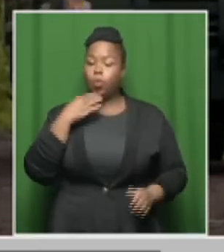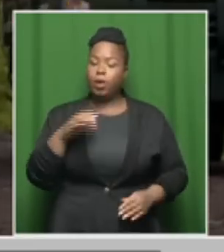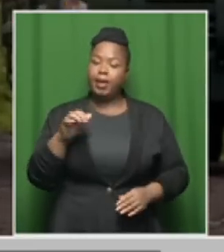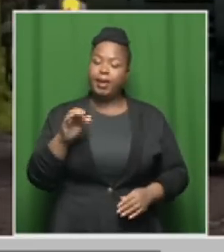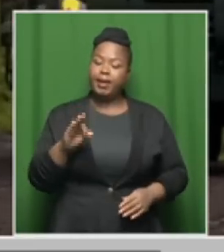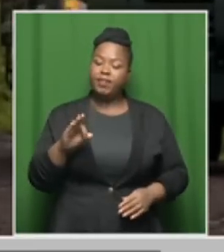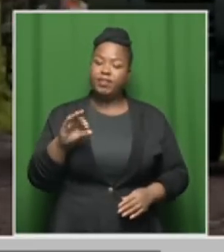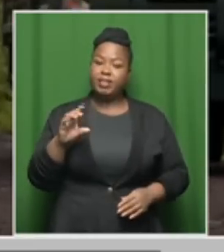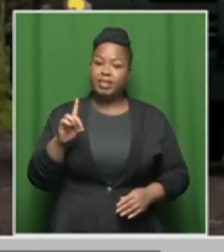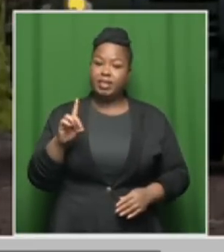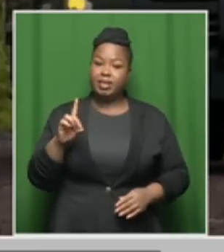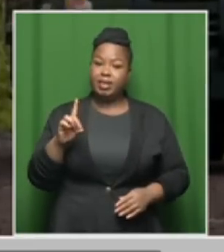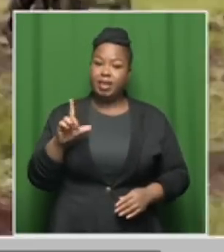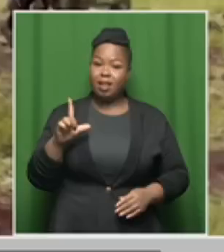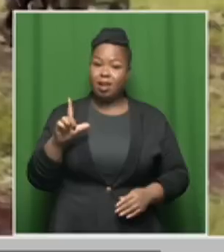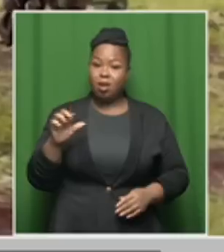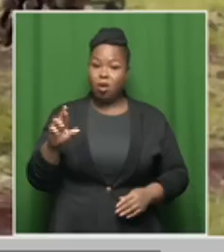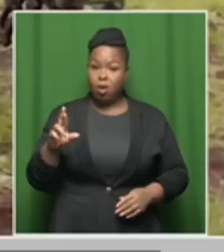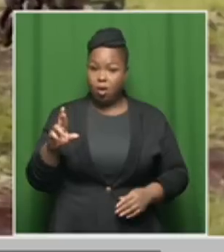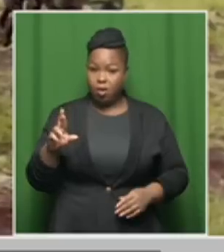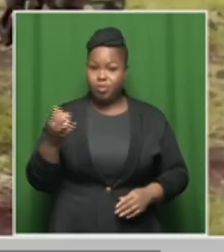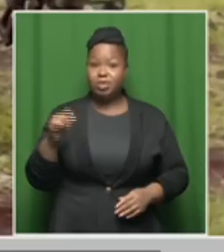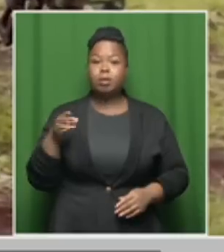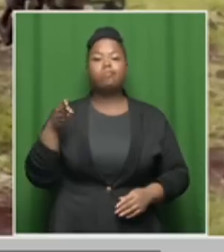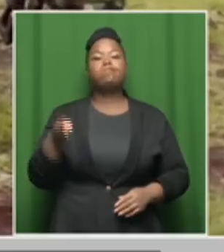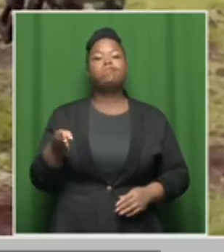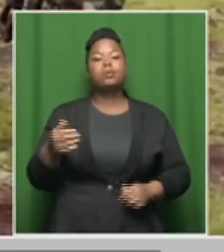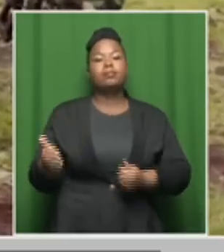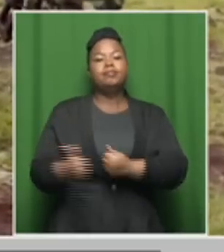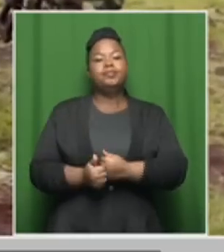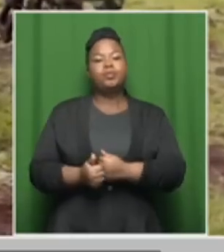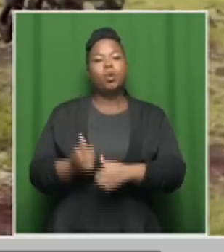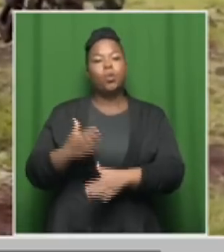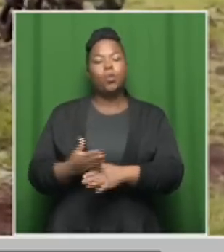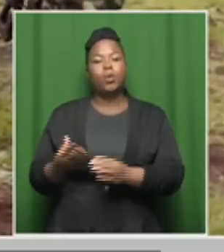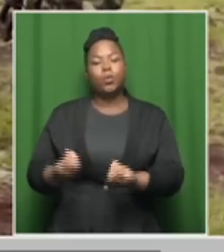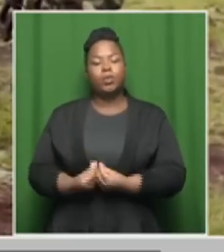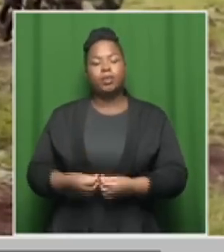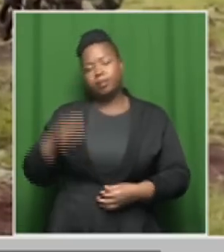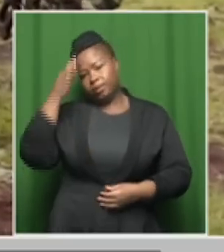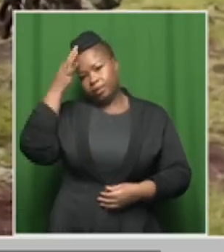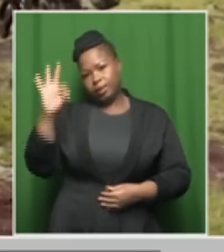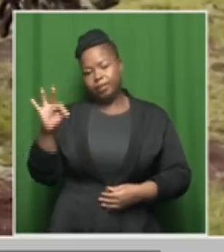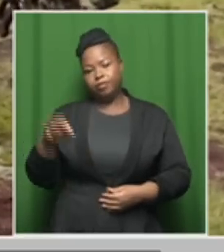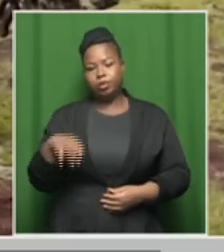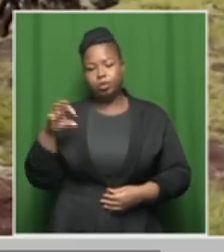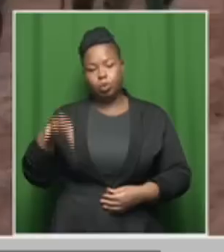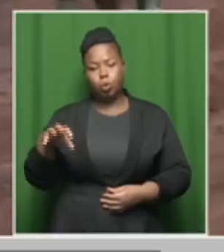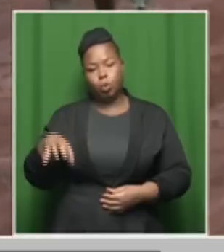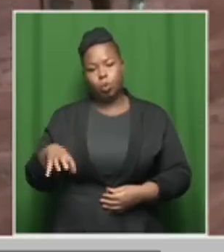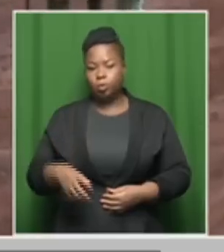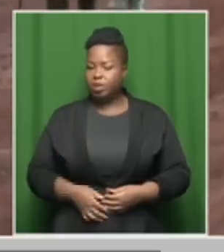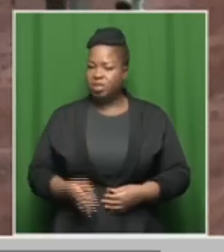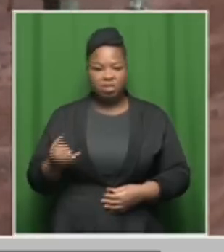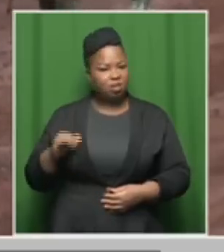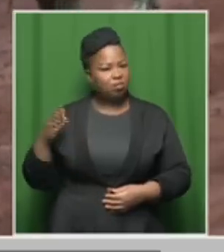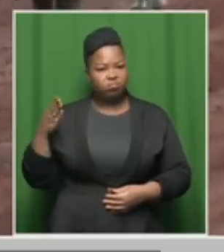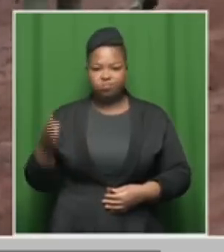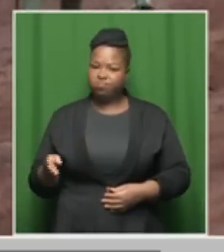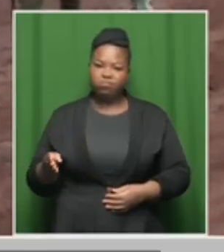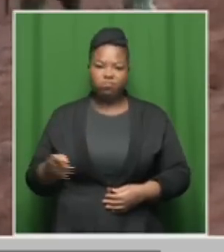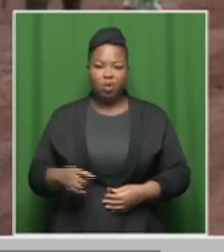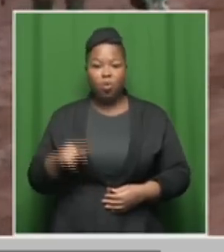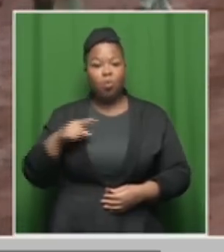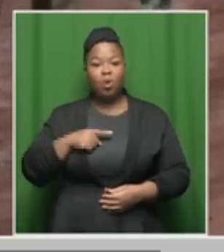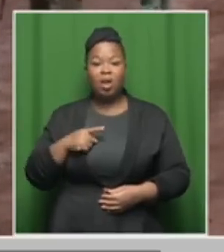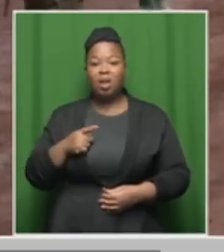They're still active in that area. They have cooperated with the changing Congolese governments, and they've been present there. They have the goal of destroying